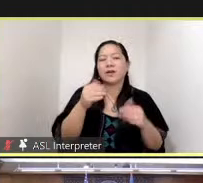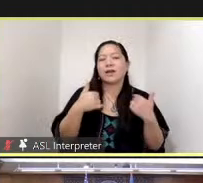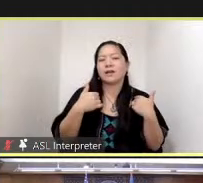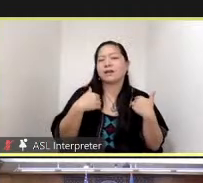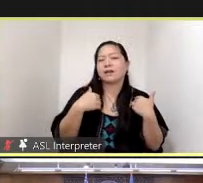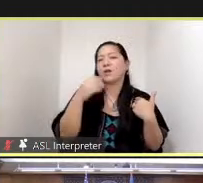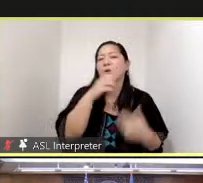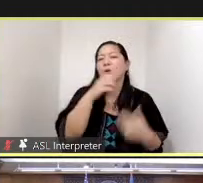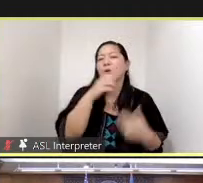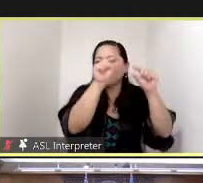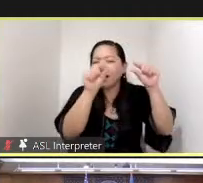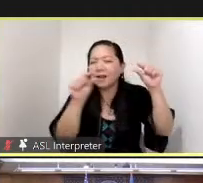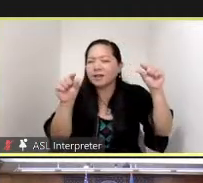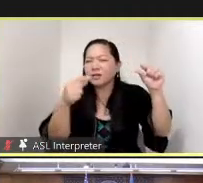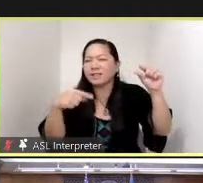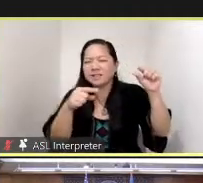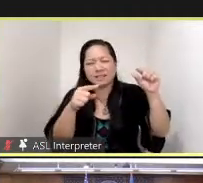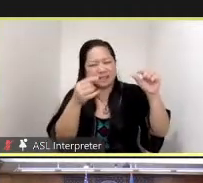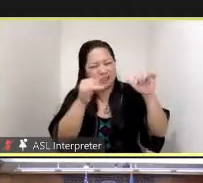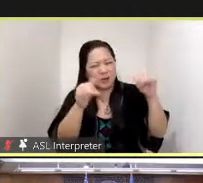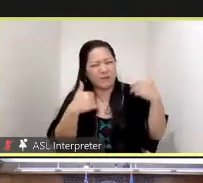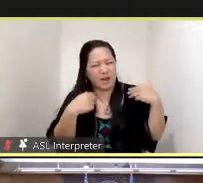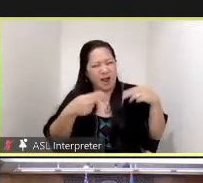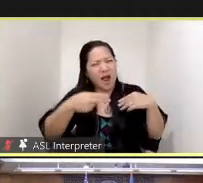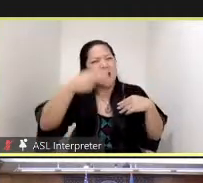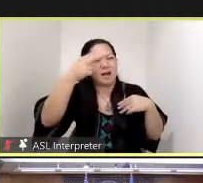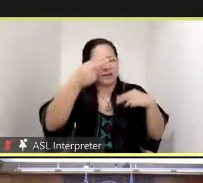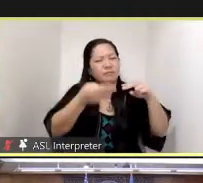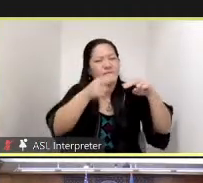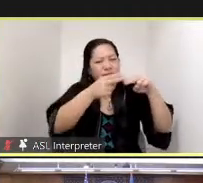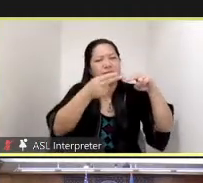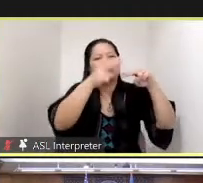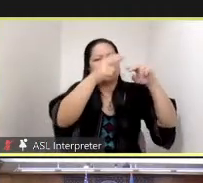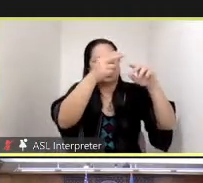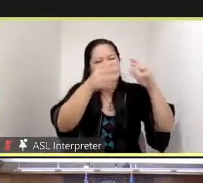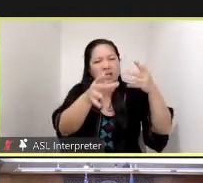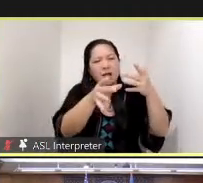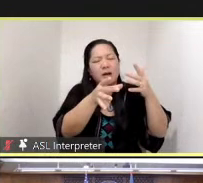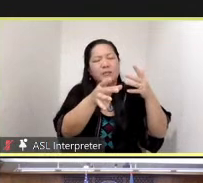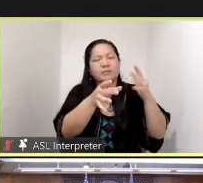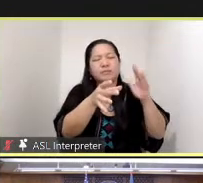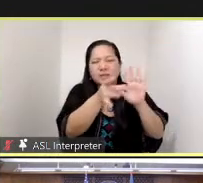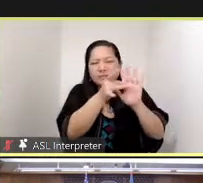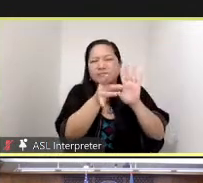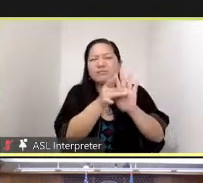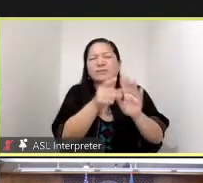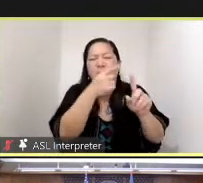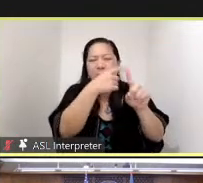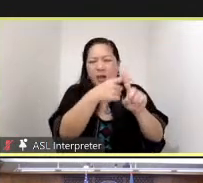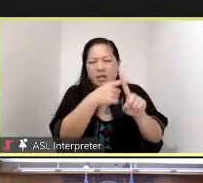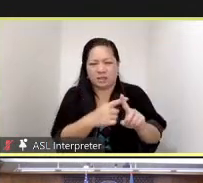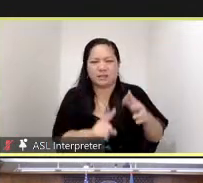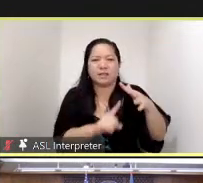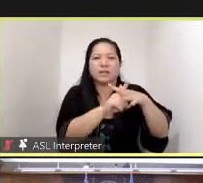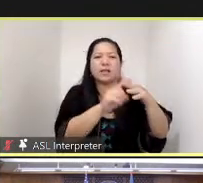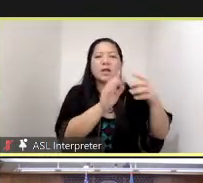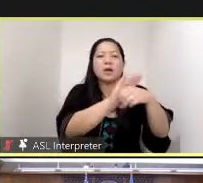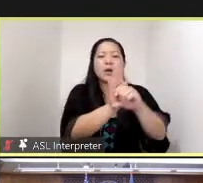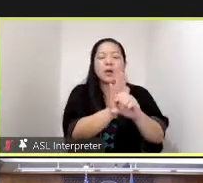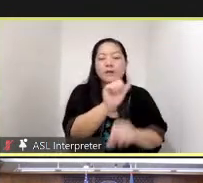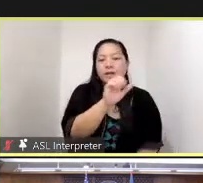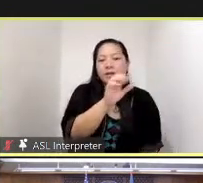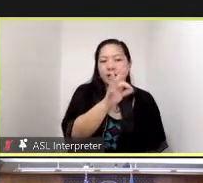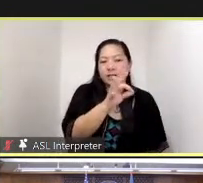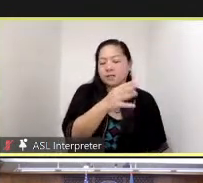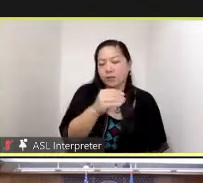Delta surge, right, that we were seeing in October, in that peak. So that means we're still going to see about 50